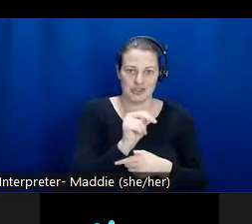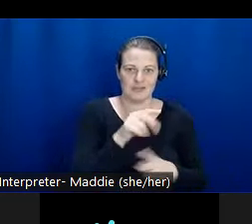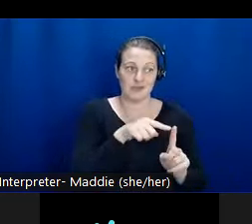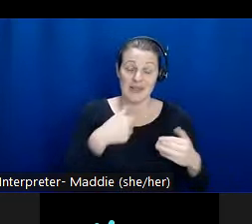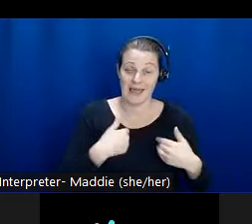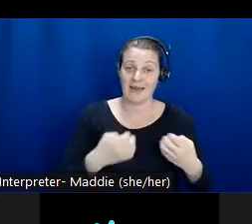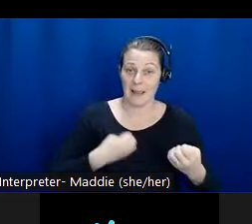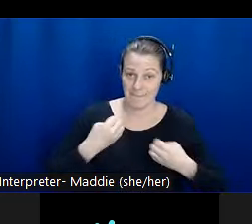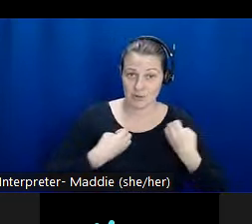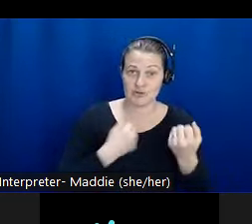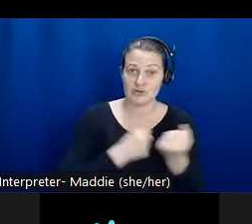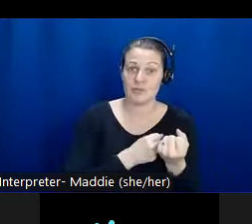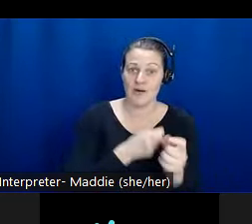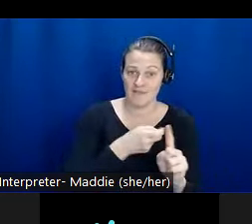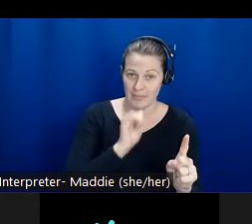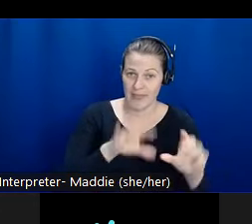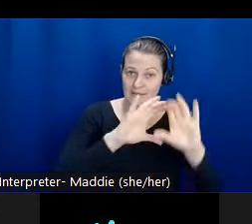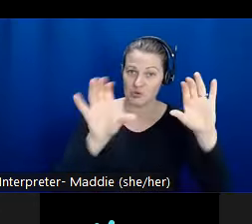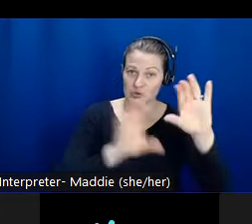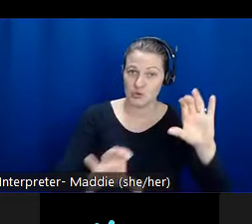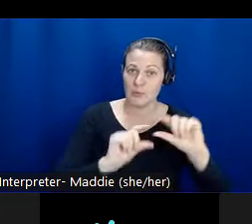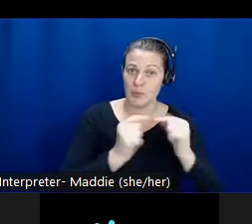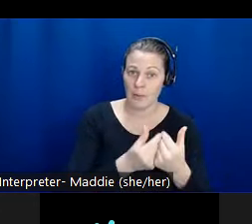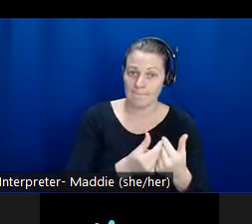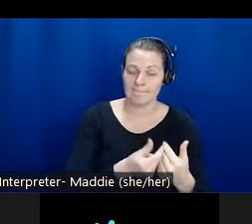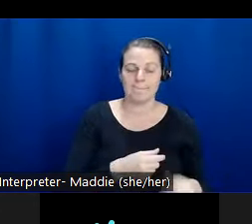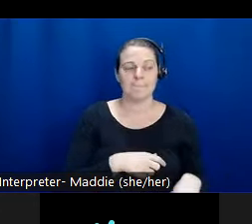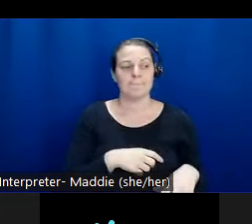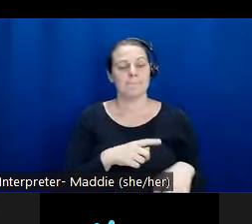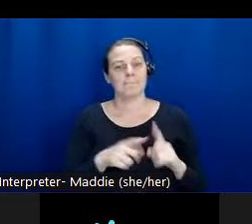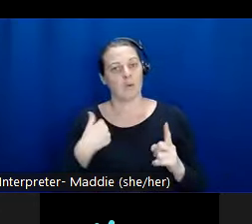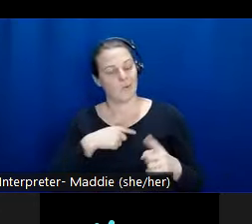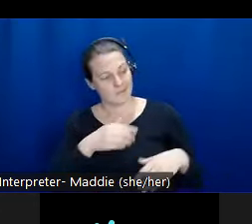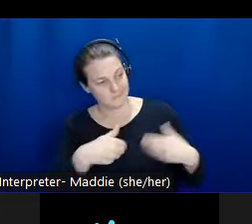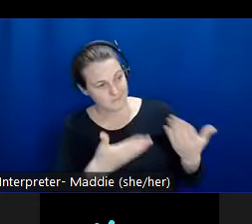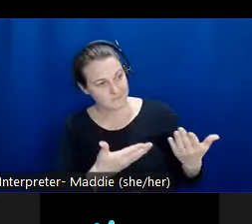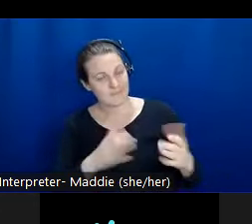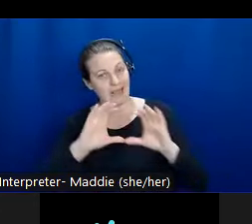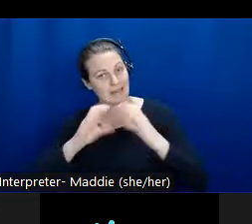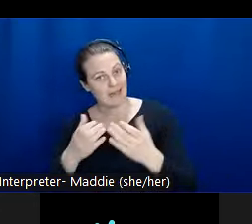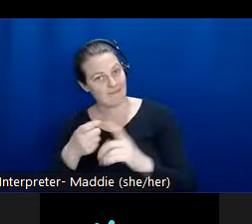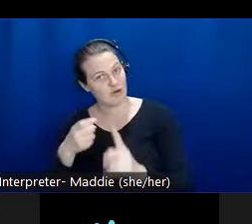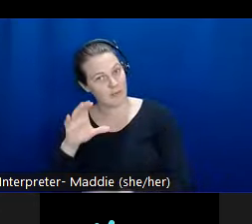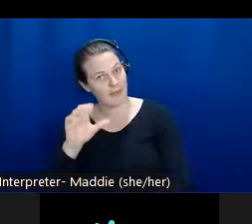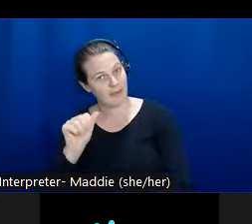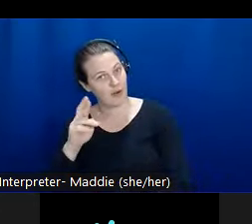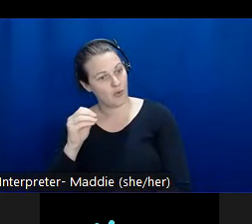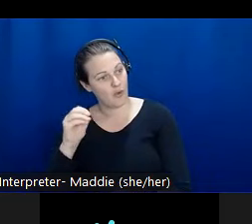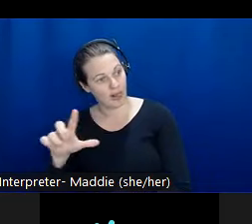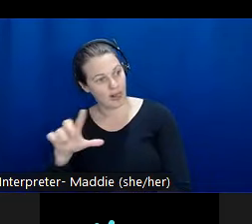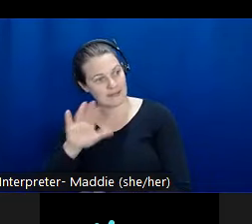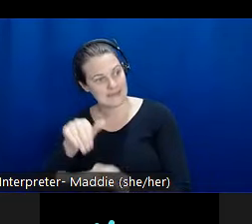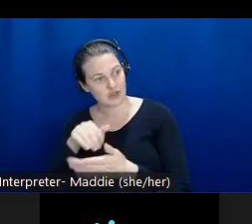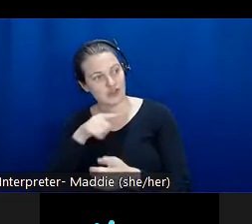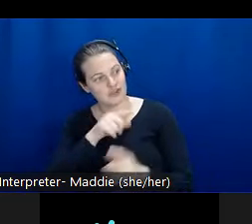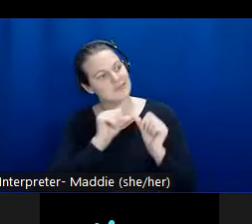support through this group. But what we had discussed was classes through the Carroll Center to help her continue with some activities that